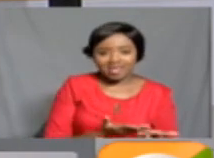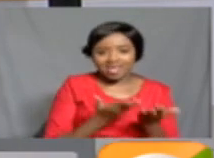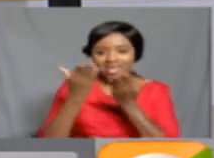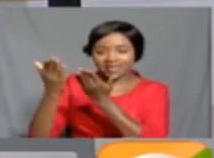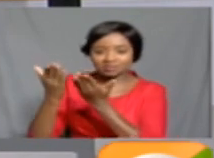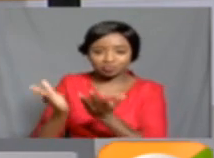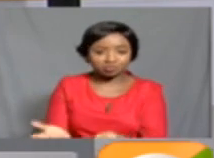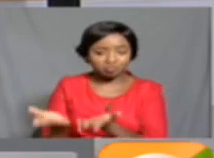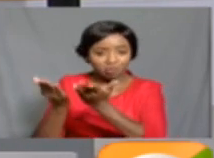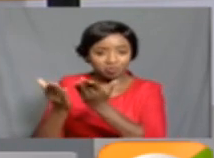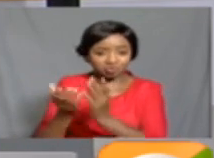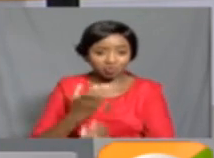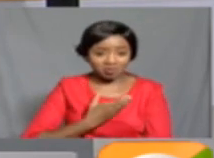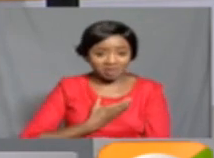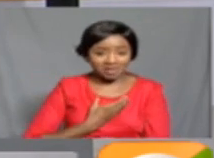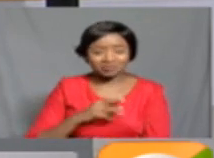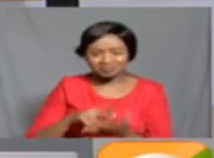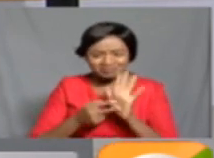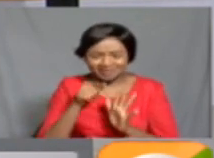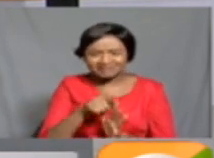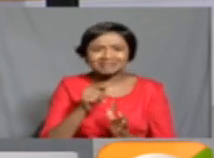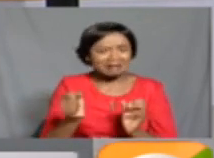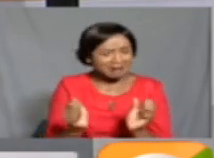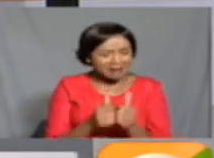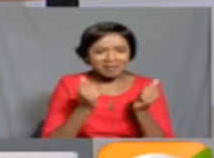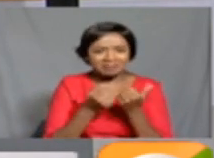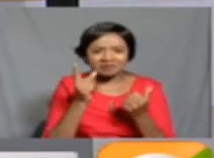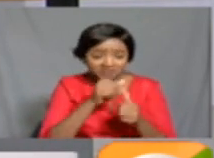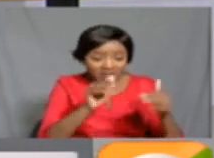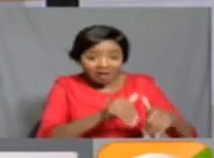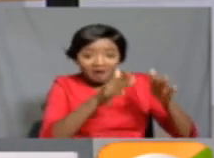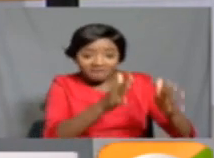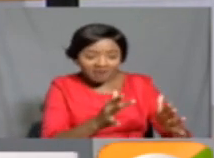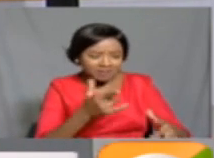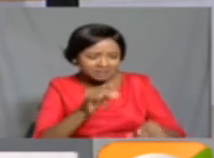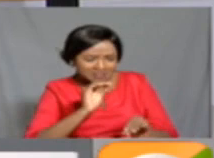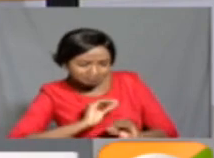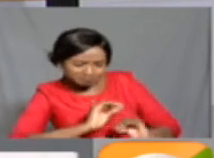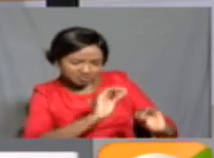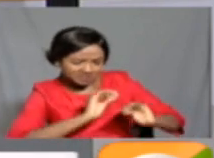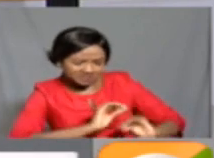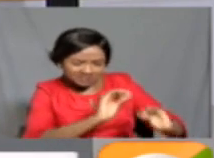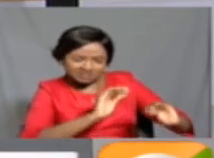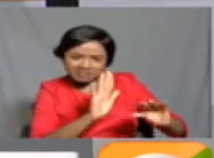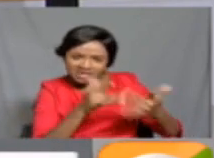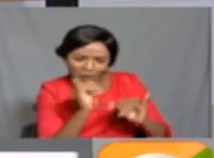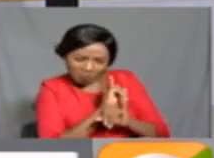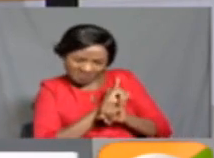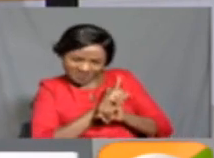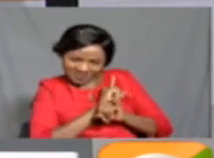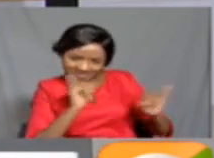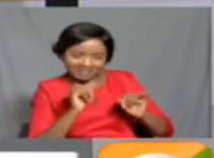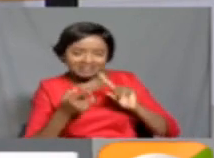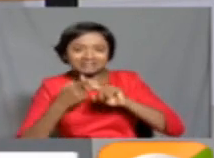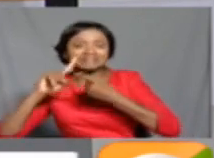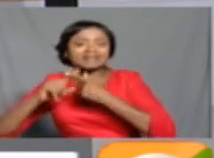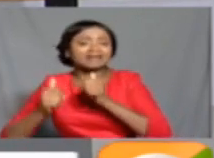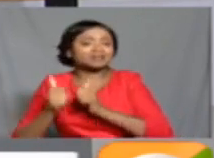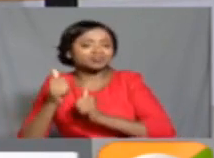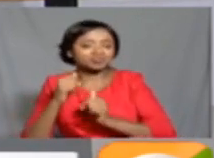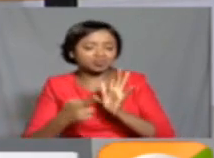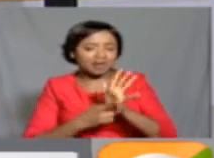what is already happening, and farmers are being sensitized on just what those phytosanitary conditions are required